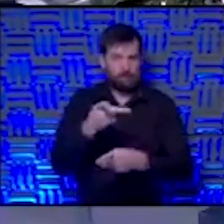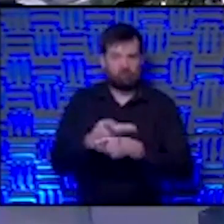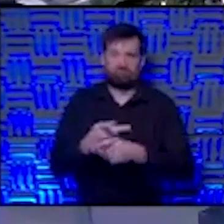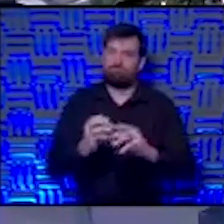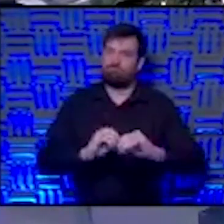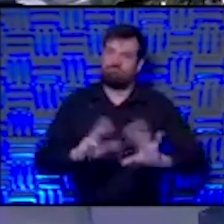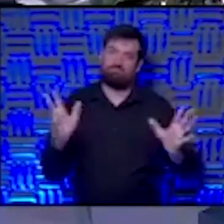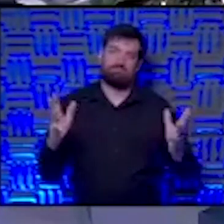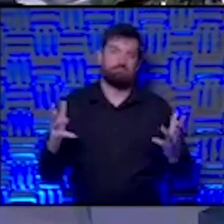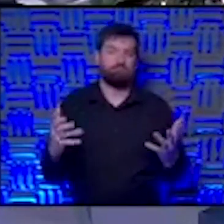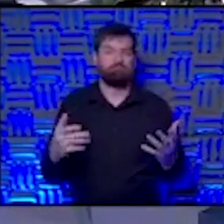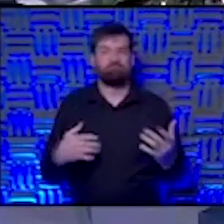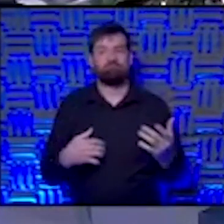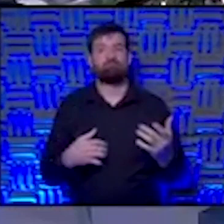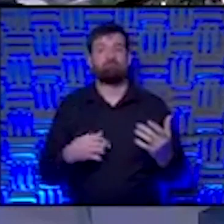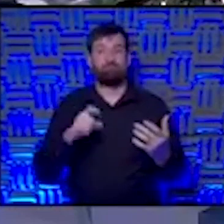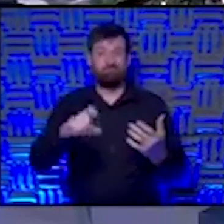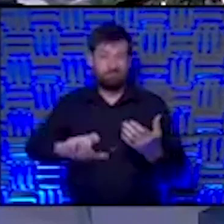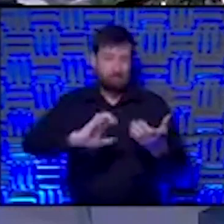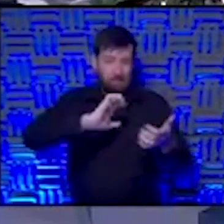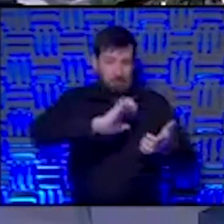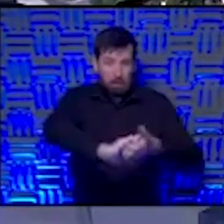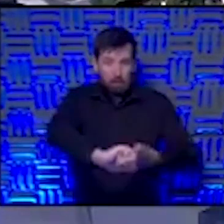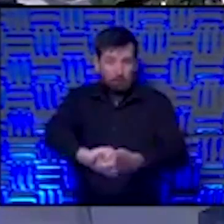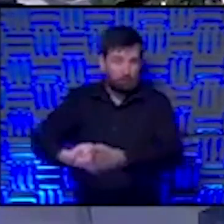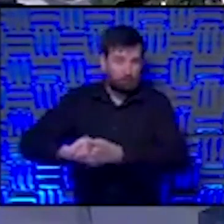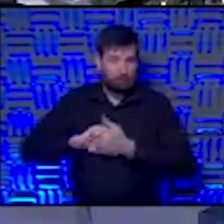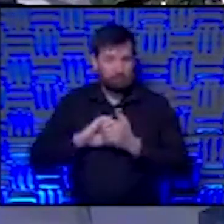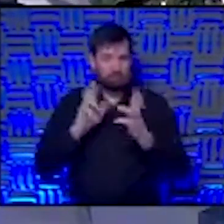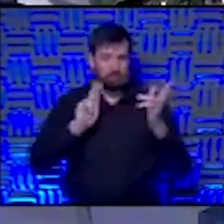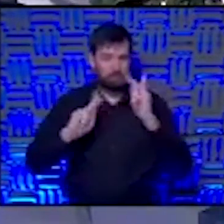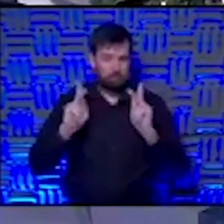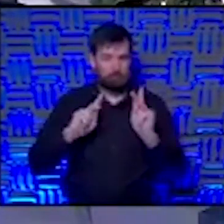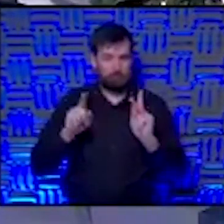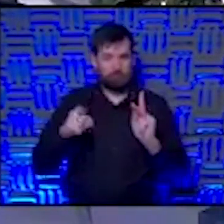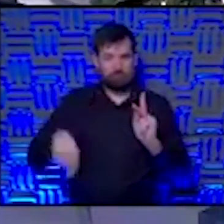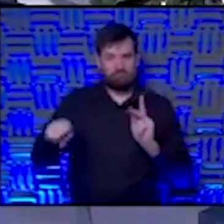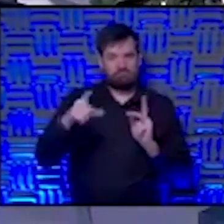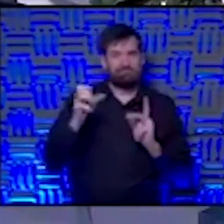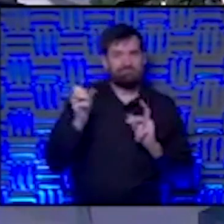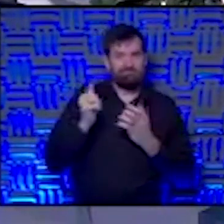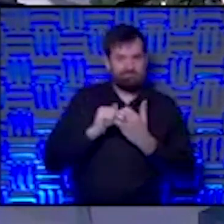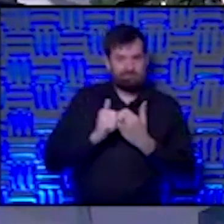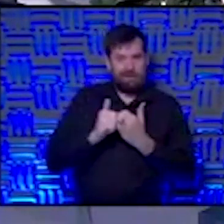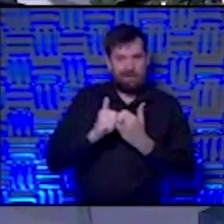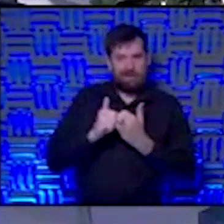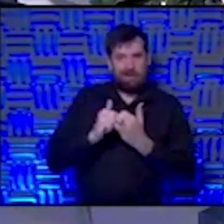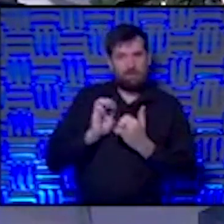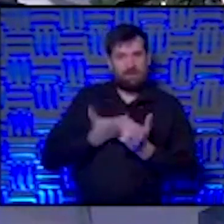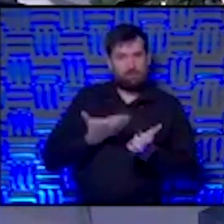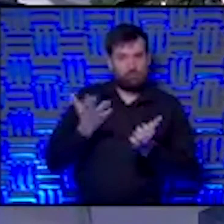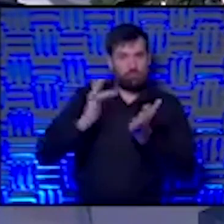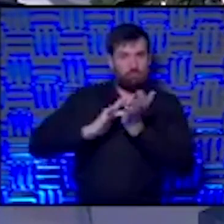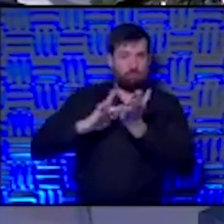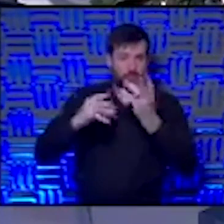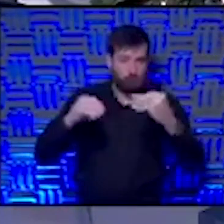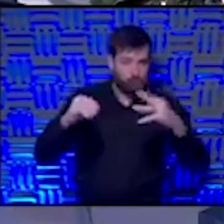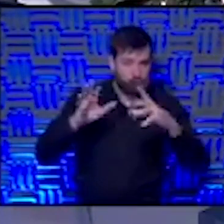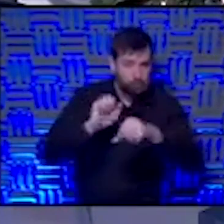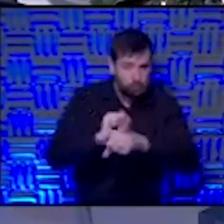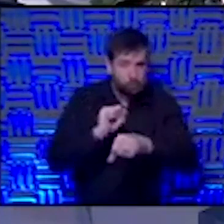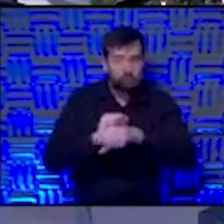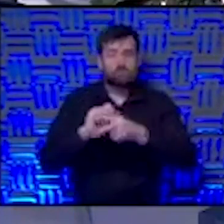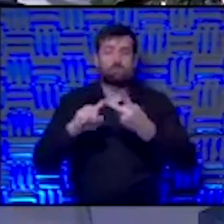that there would need to be partnerships with people who already understood how long-term care pharmacies work and how distribution